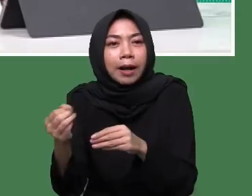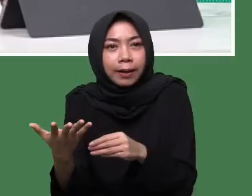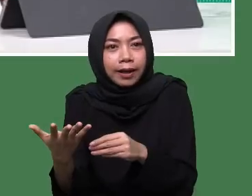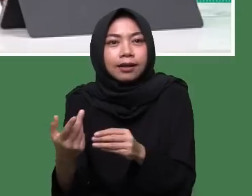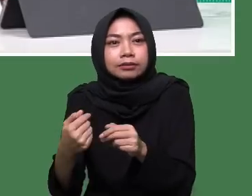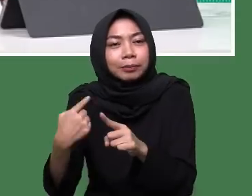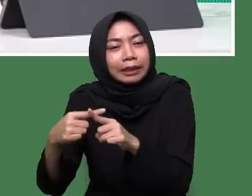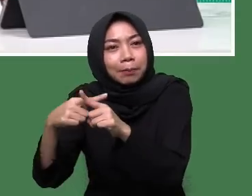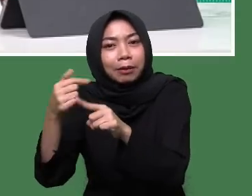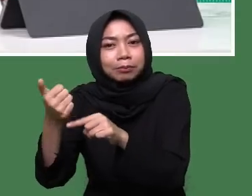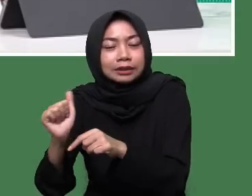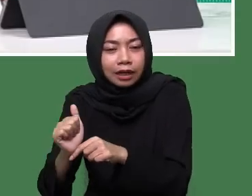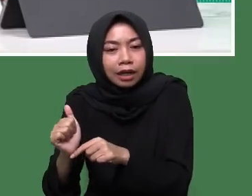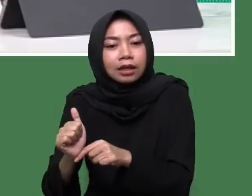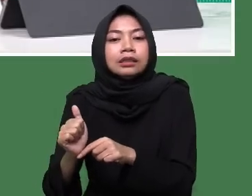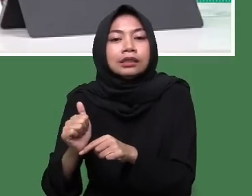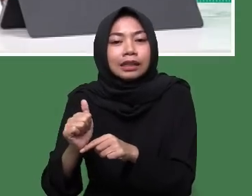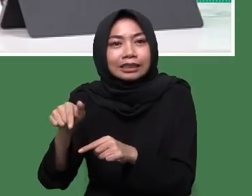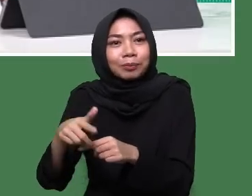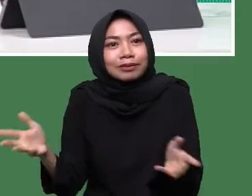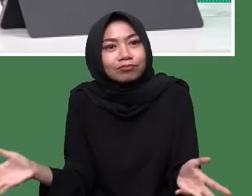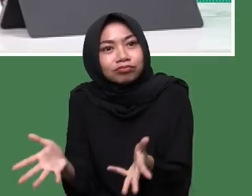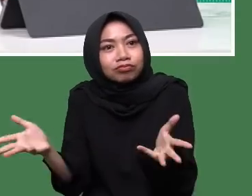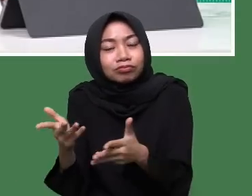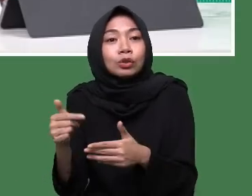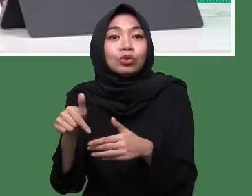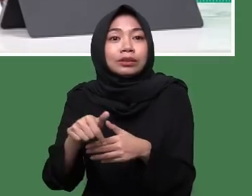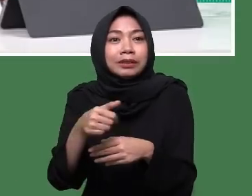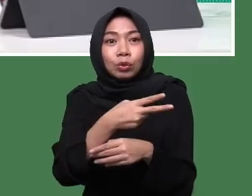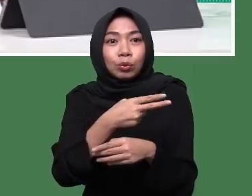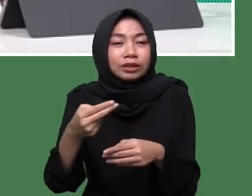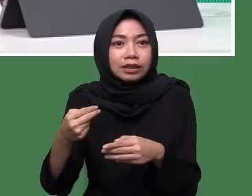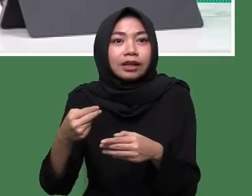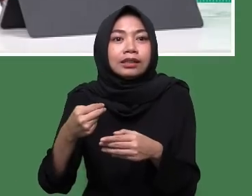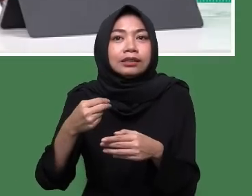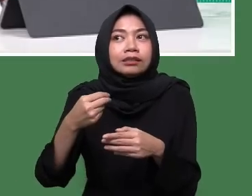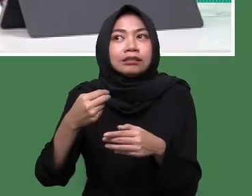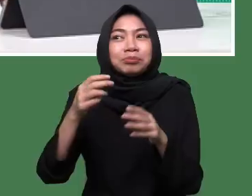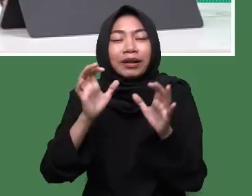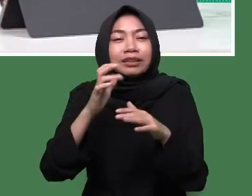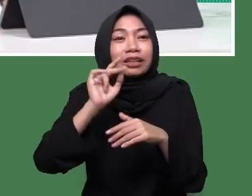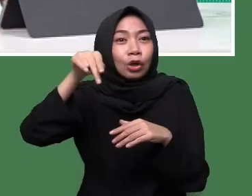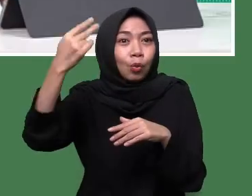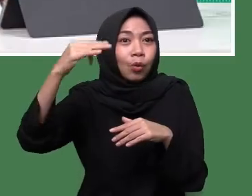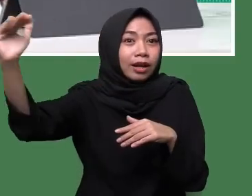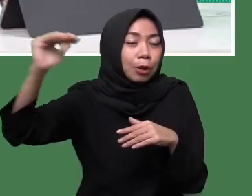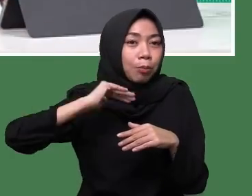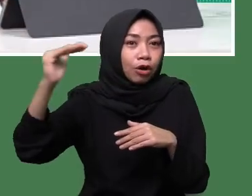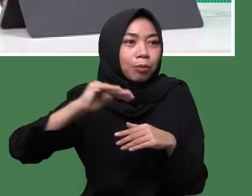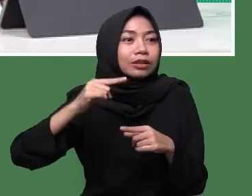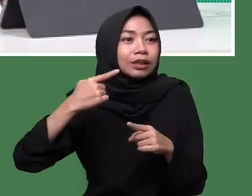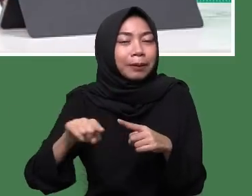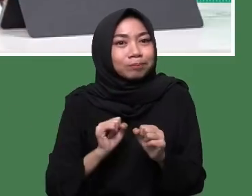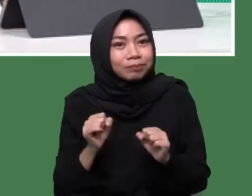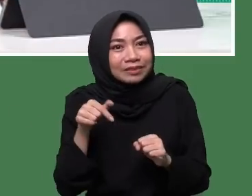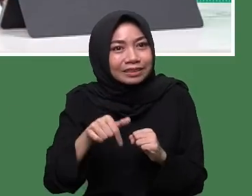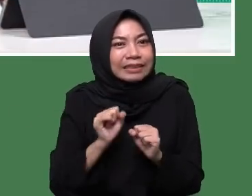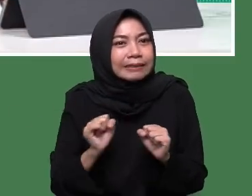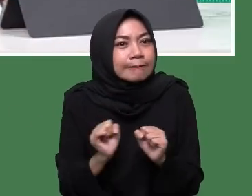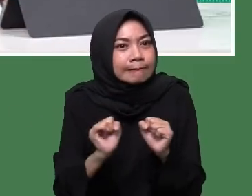transitions, we are still procuring from imported vaccines, but later soon that we can be reliable or on